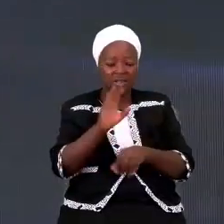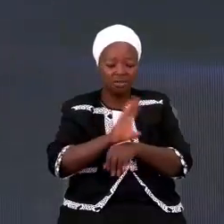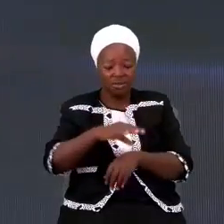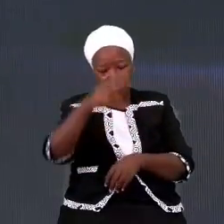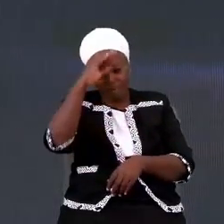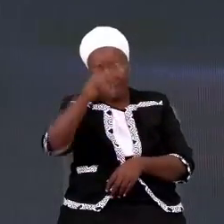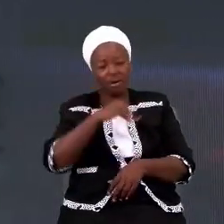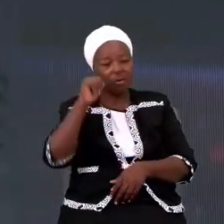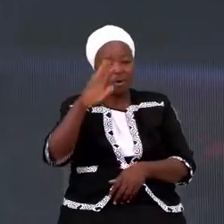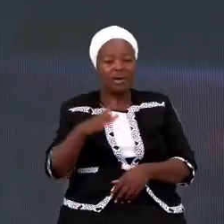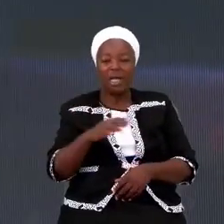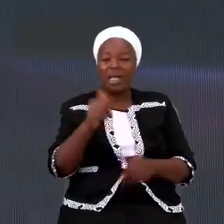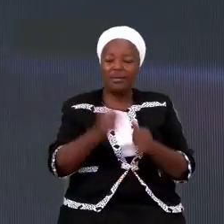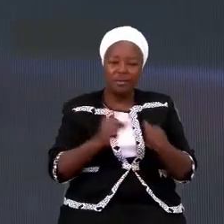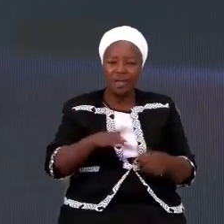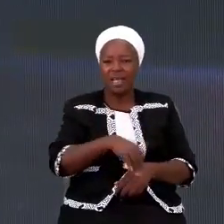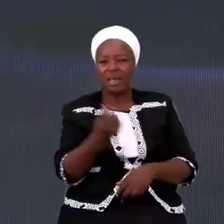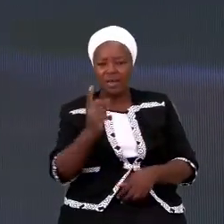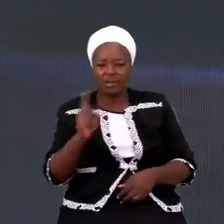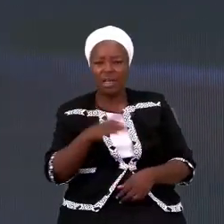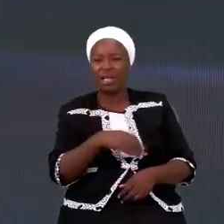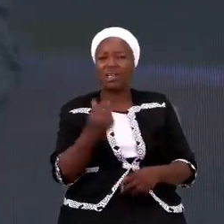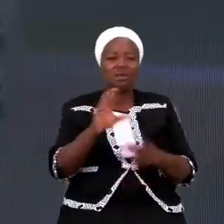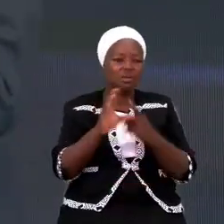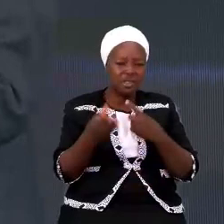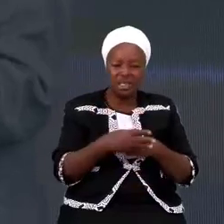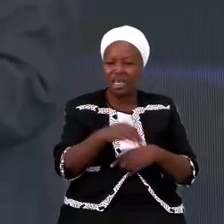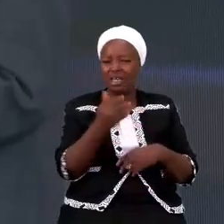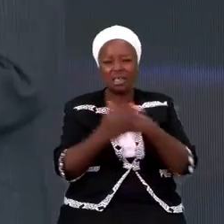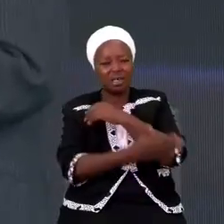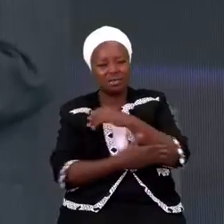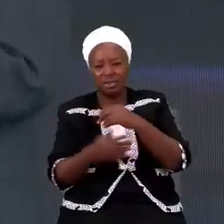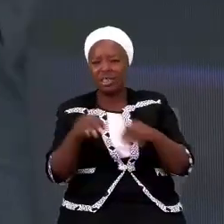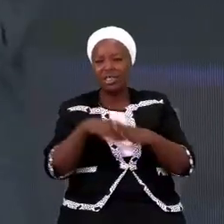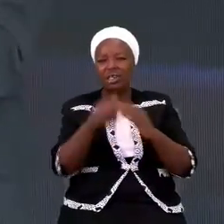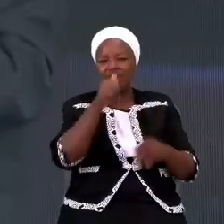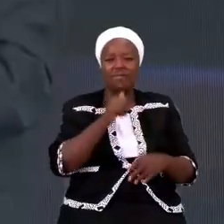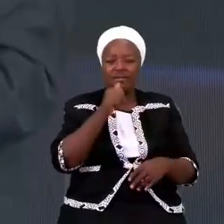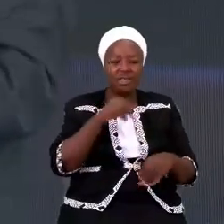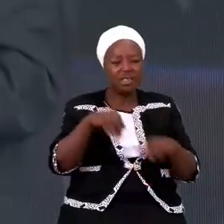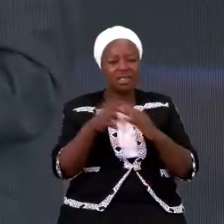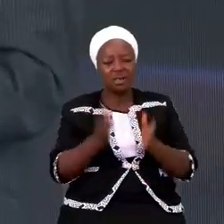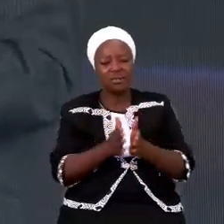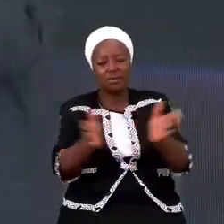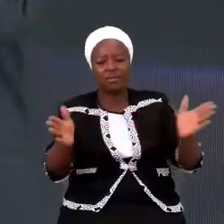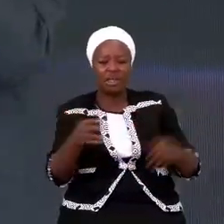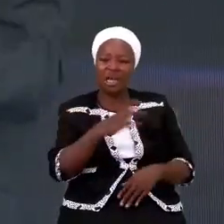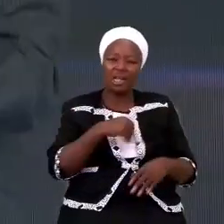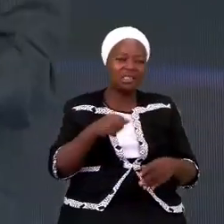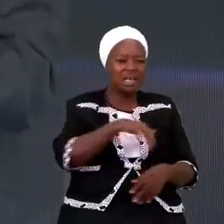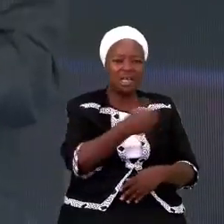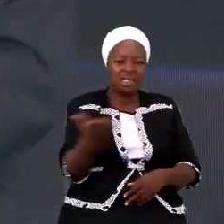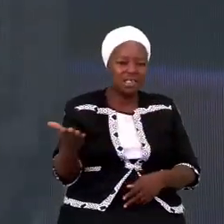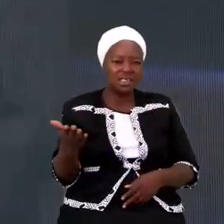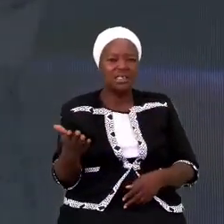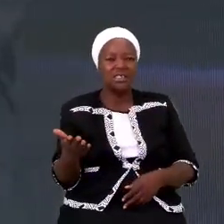in the public, and whatsoever ye do, any action of your hand, any talk of your mouth, anything